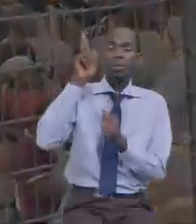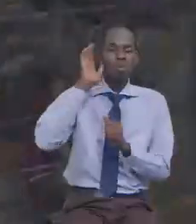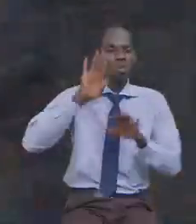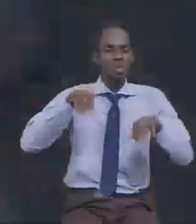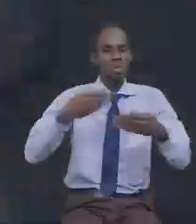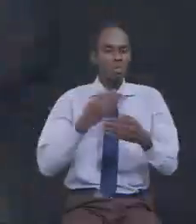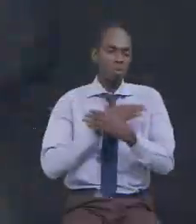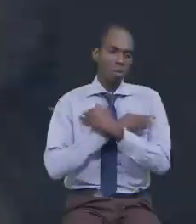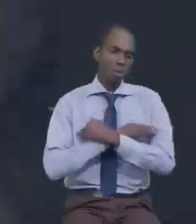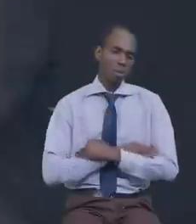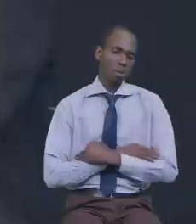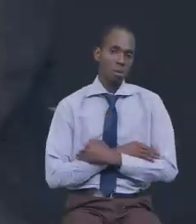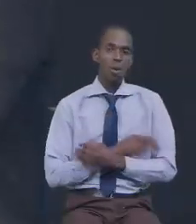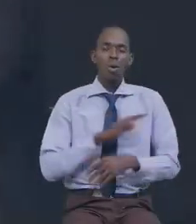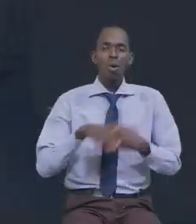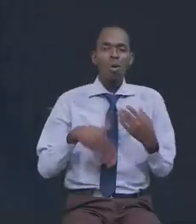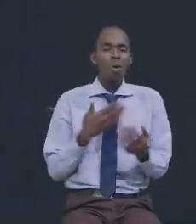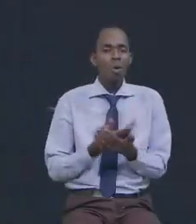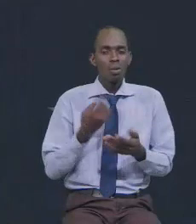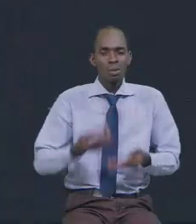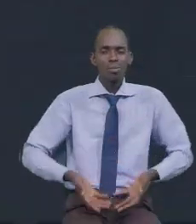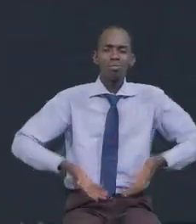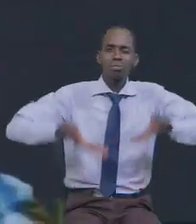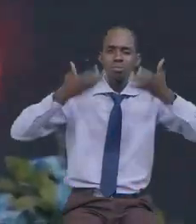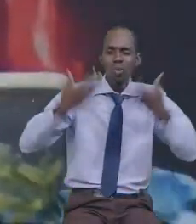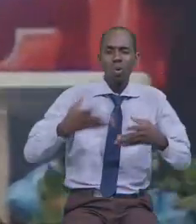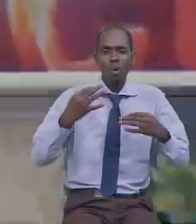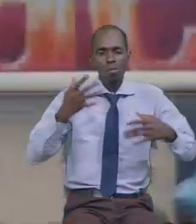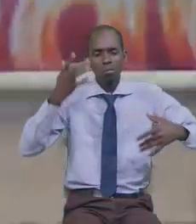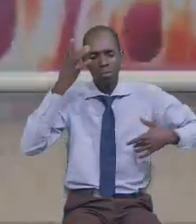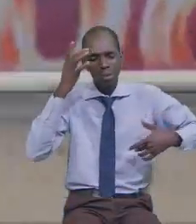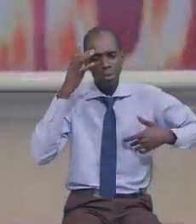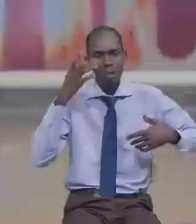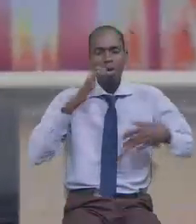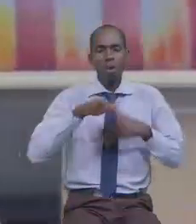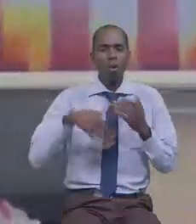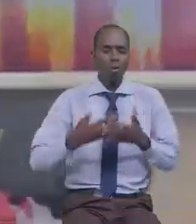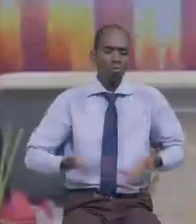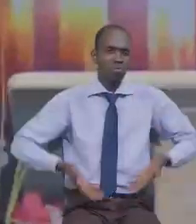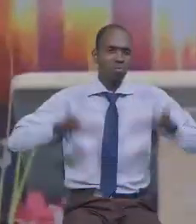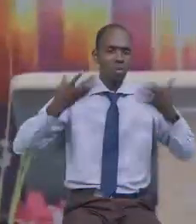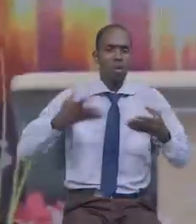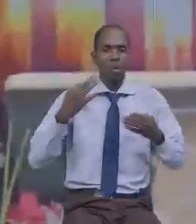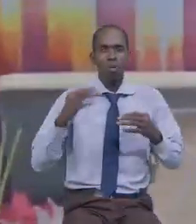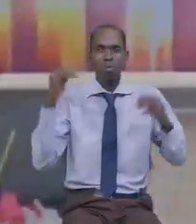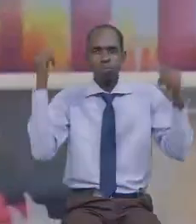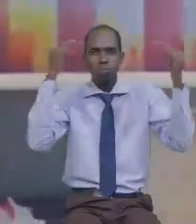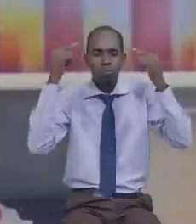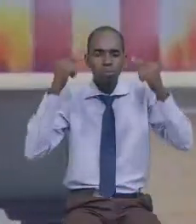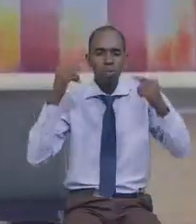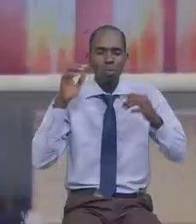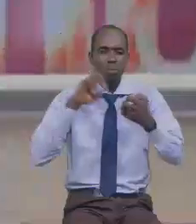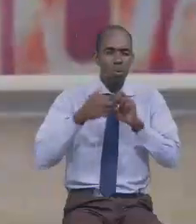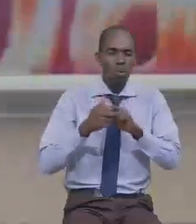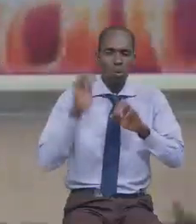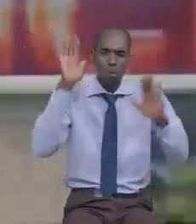the load of sickness you carry, all the load that burdens you, that you carry, all the load too heavy for you